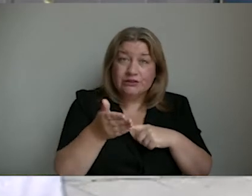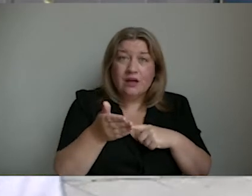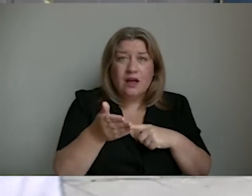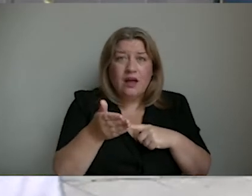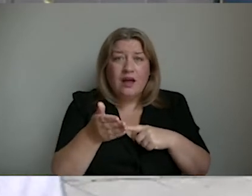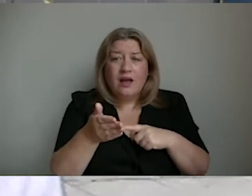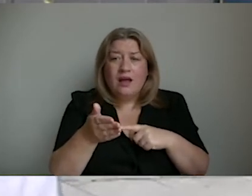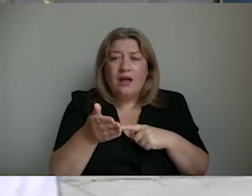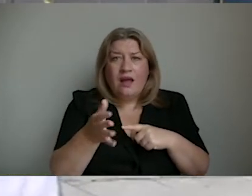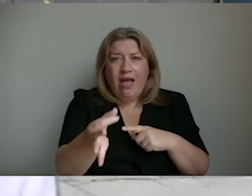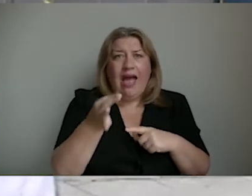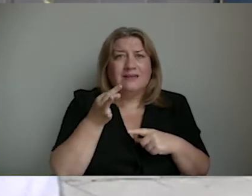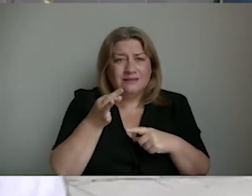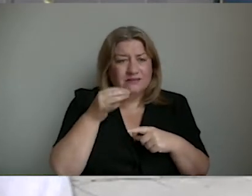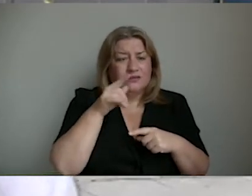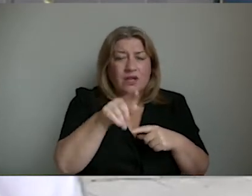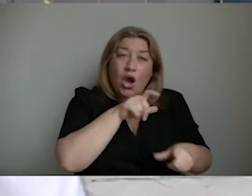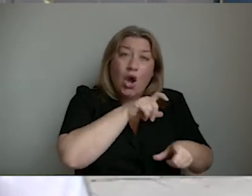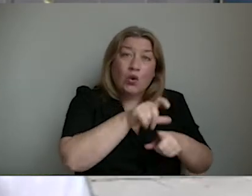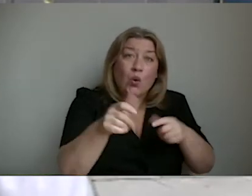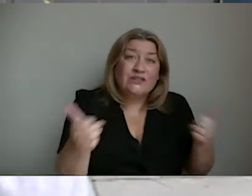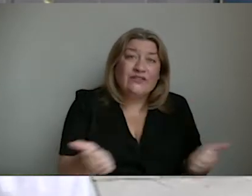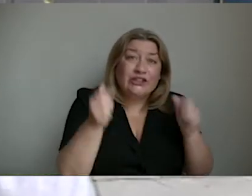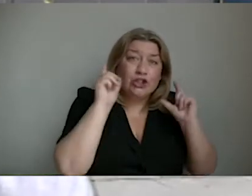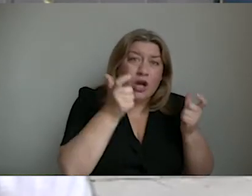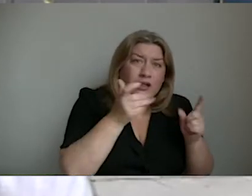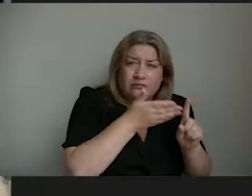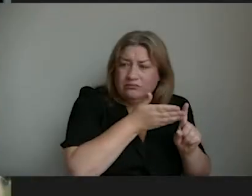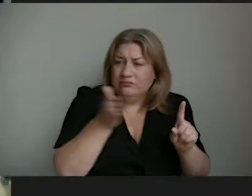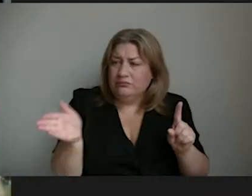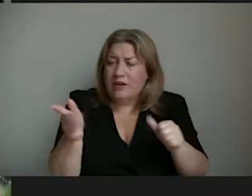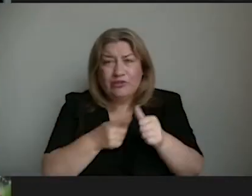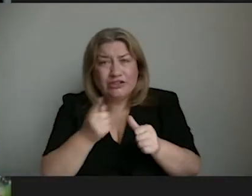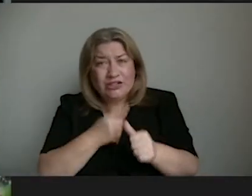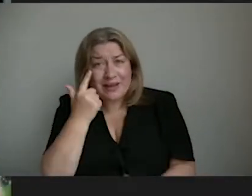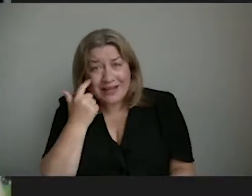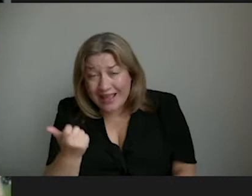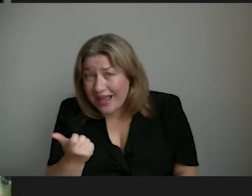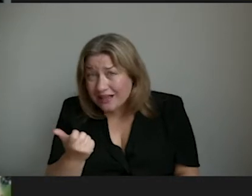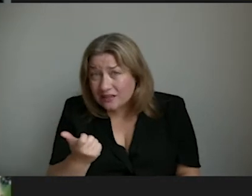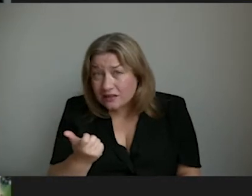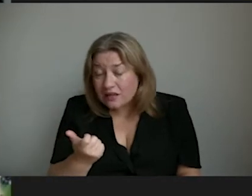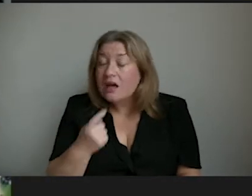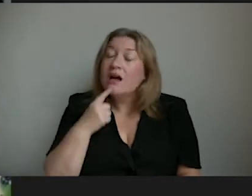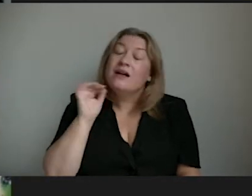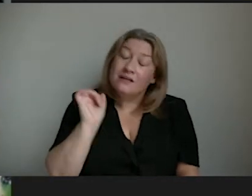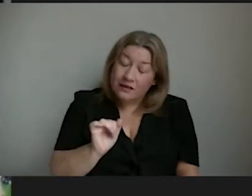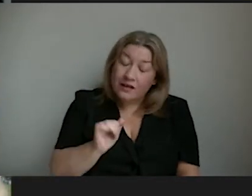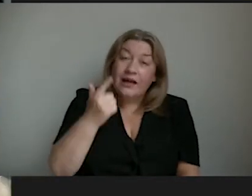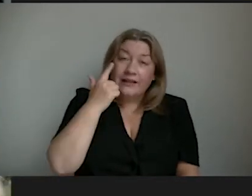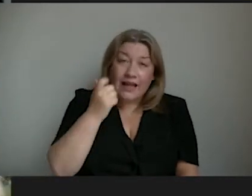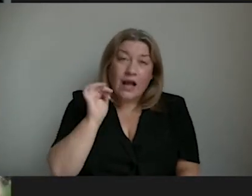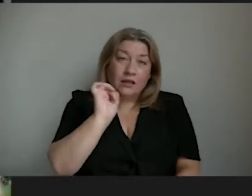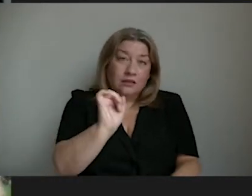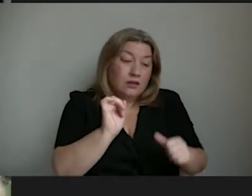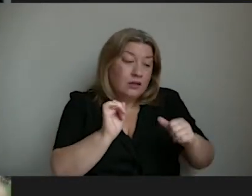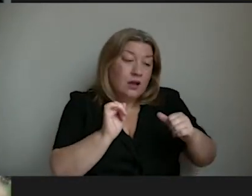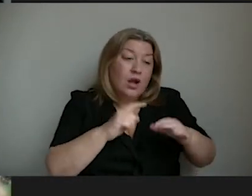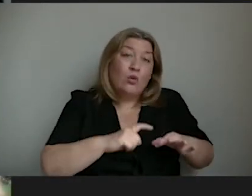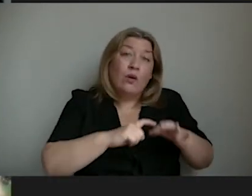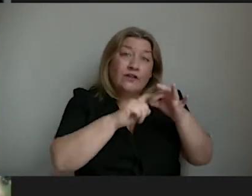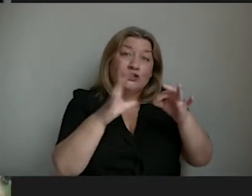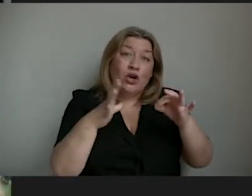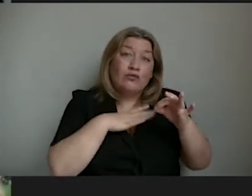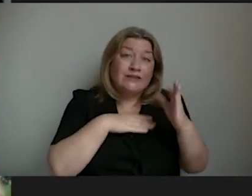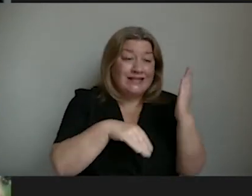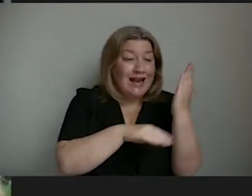an apprenticeship after completing your college course? Of course, yeah, it does need to be obviously of a higher level